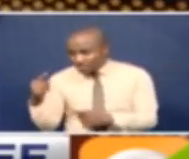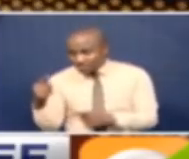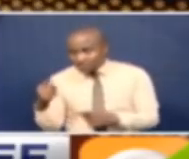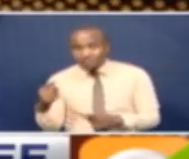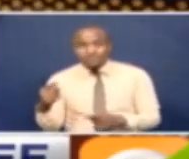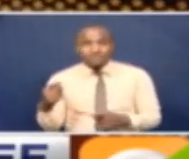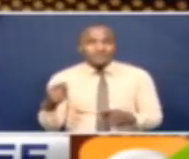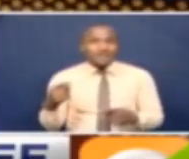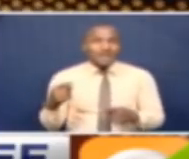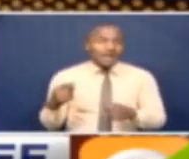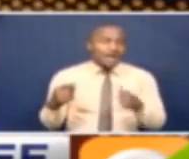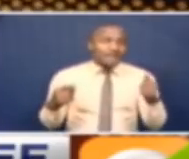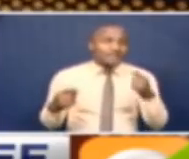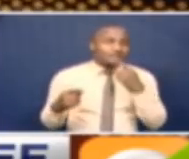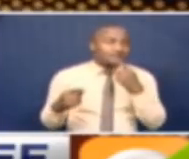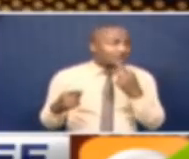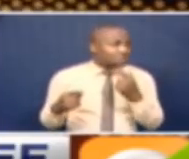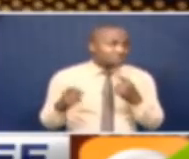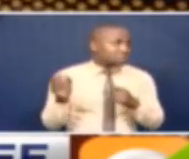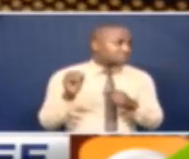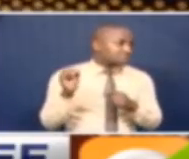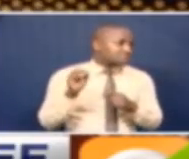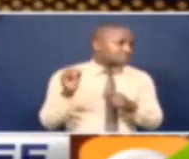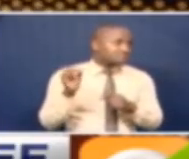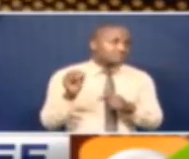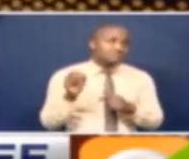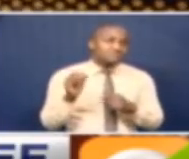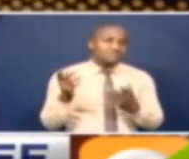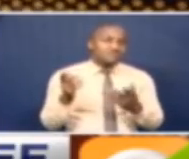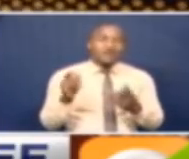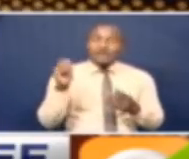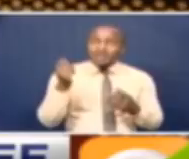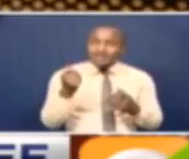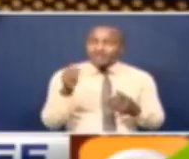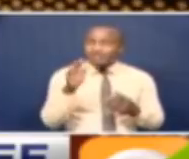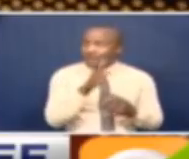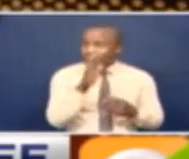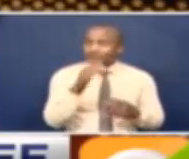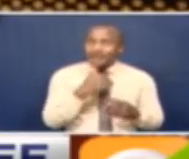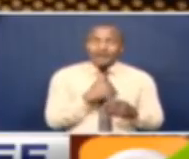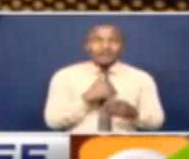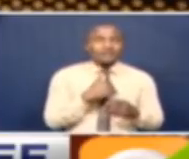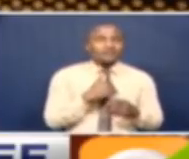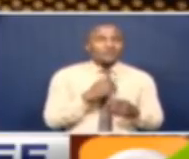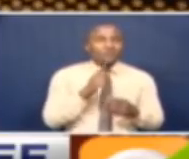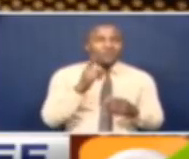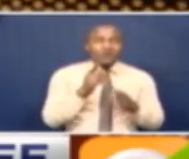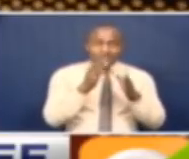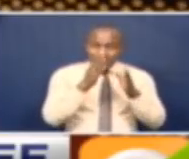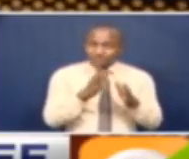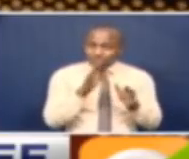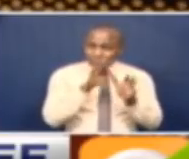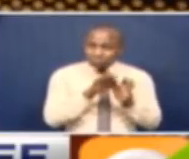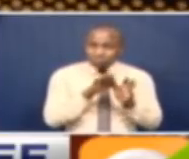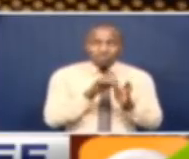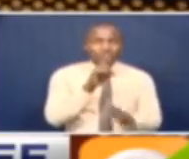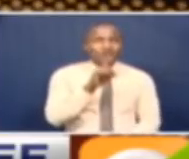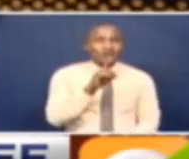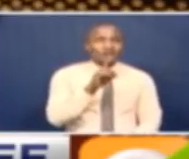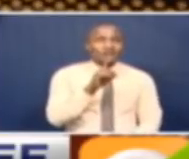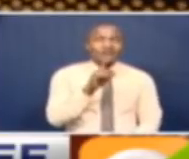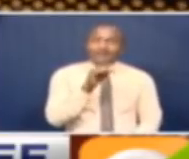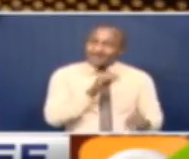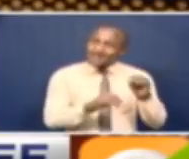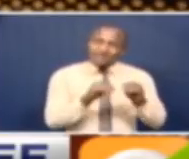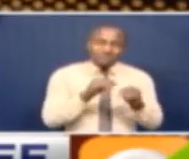I was seeing the Kenya Parliamentary Journalists Association had one of their chairpersons re-elected by one vote. Elections divide